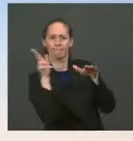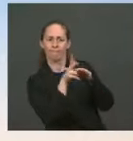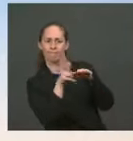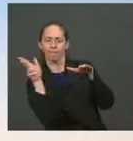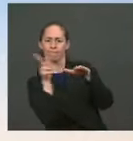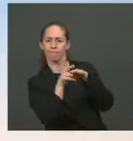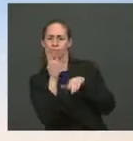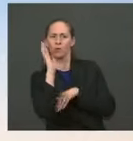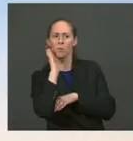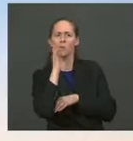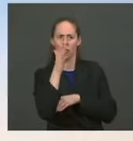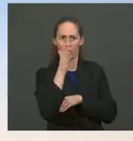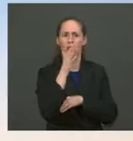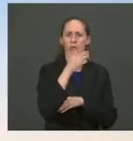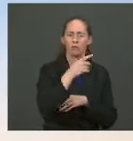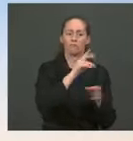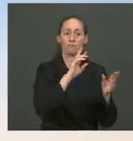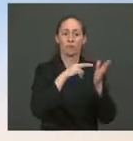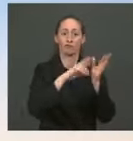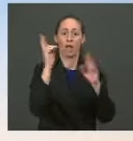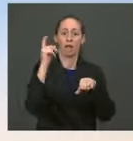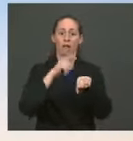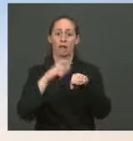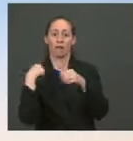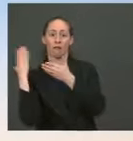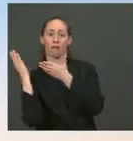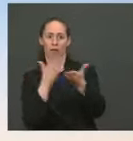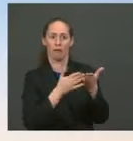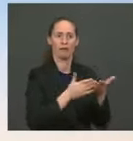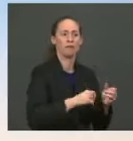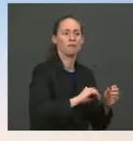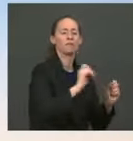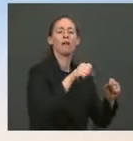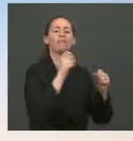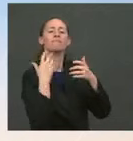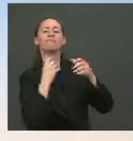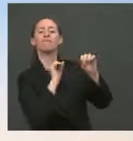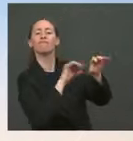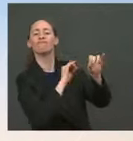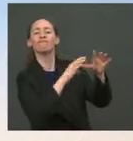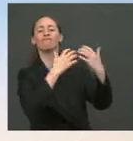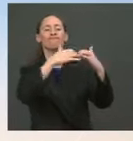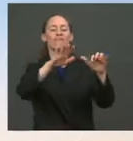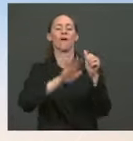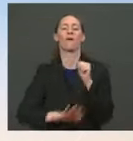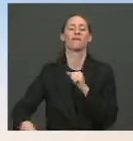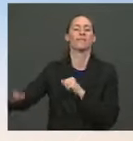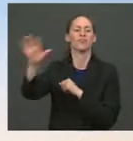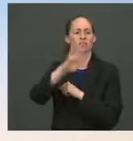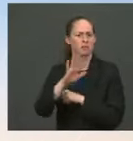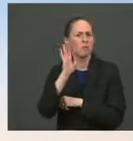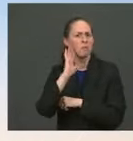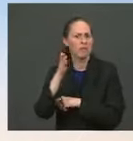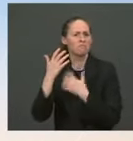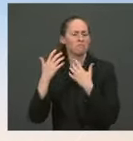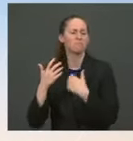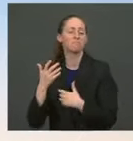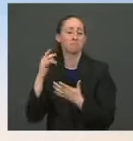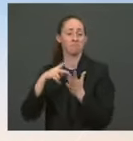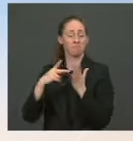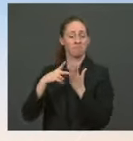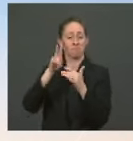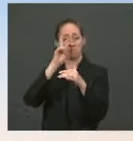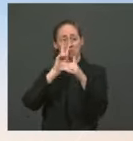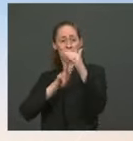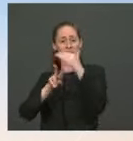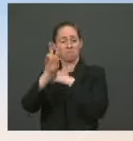congestion on the shipyard. So within 45 days, we'll be launching $240 million in grants to improve